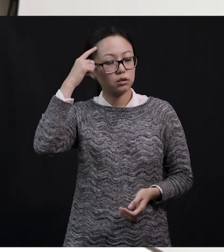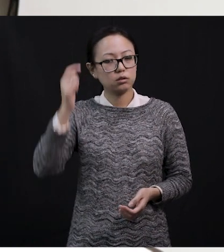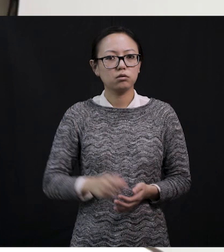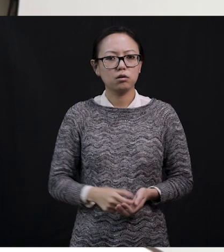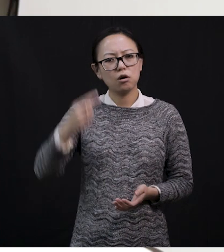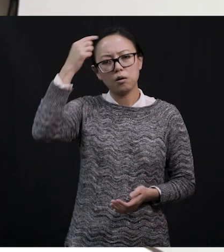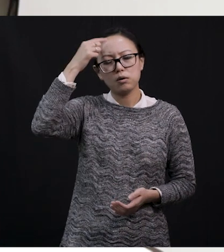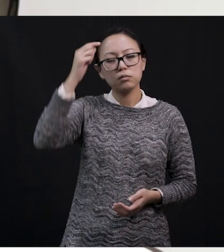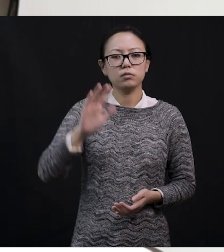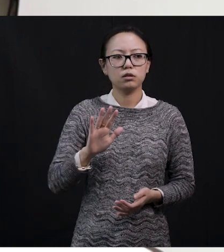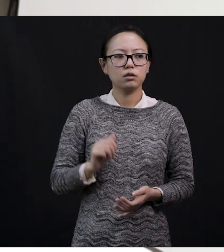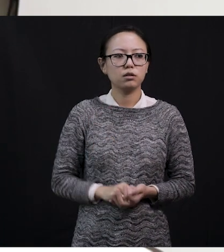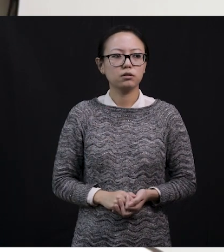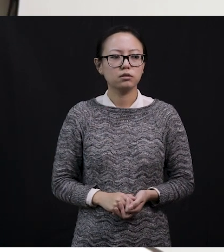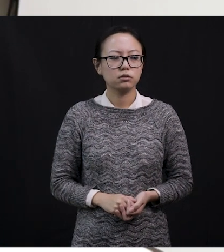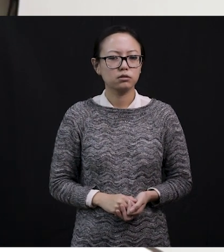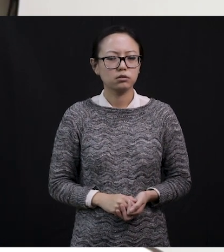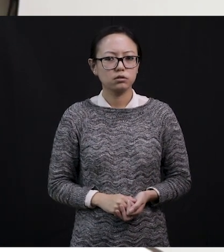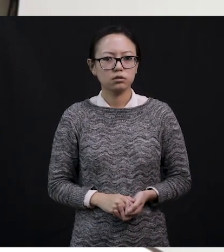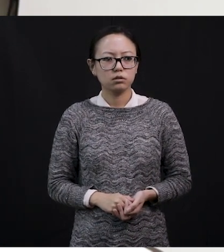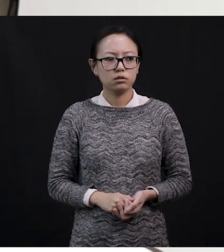to help him, he did not even mention about